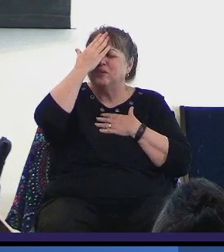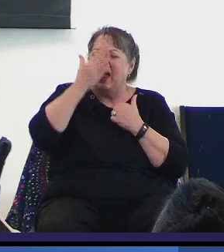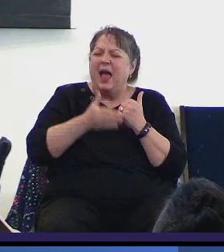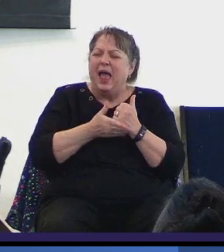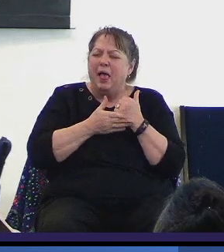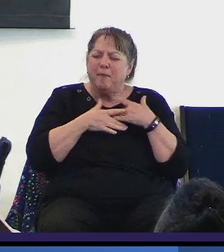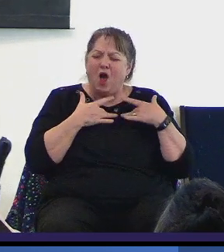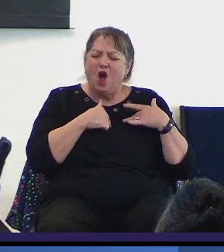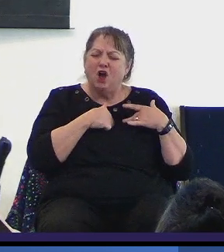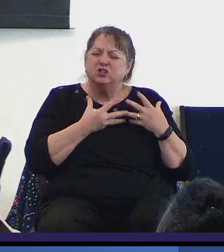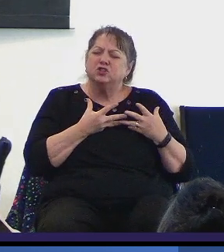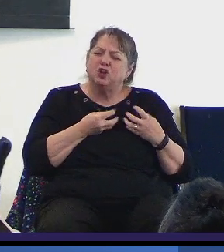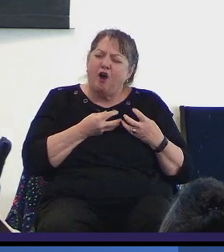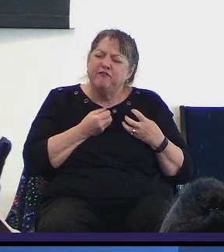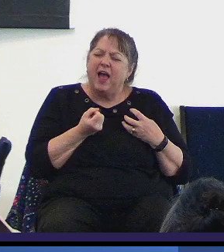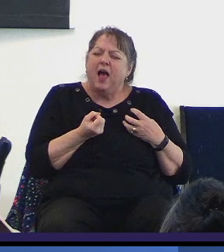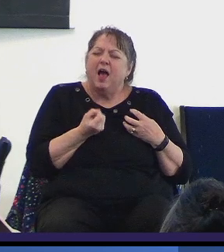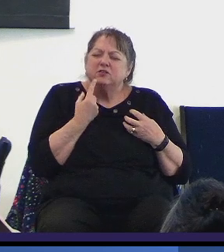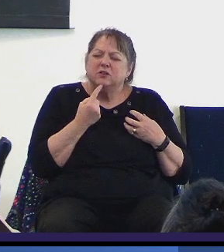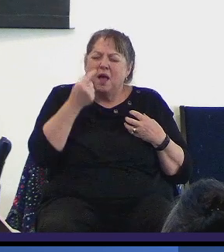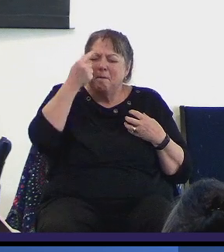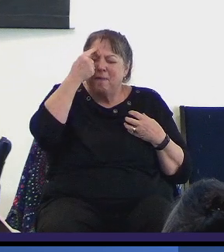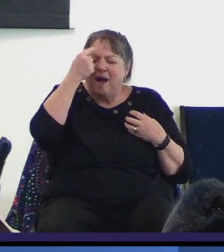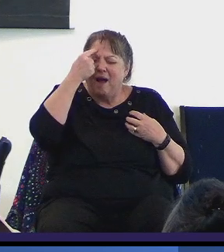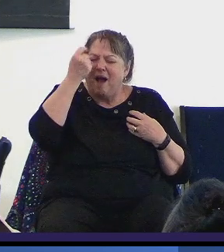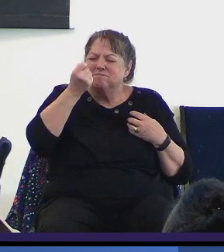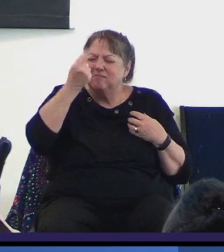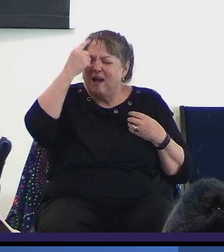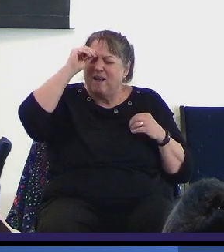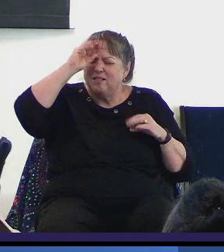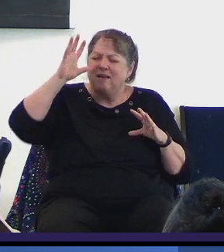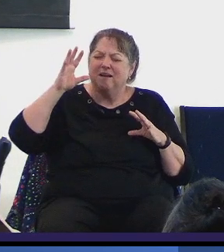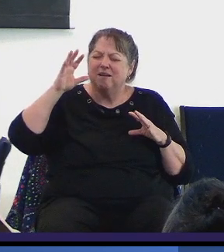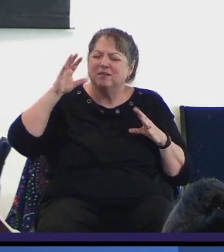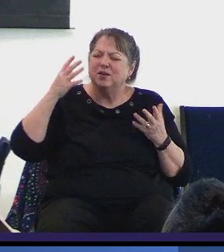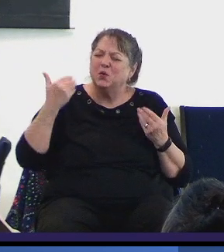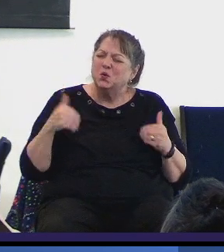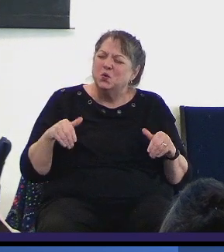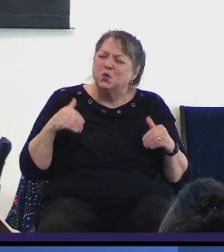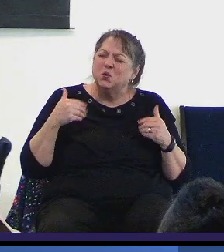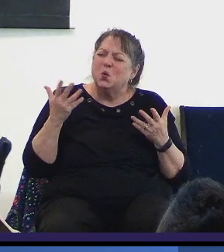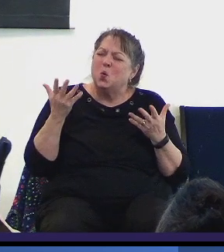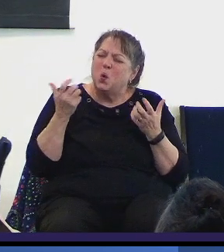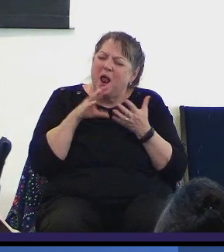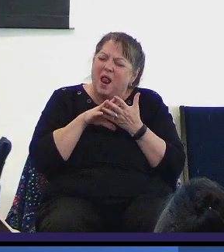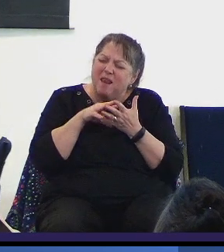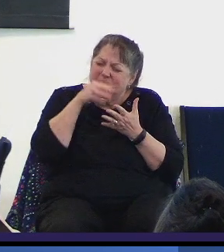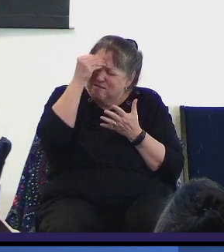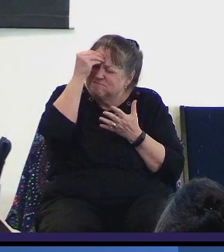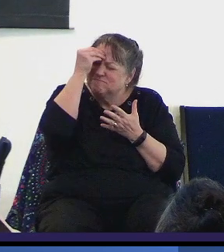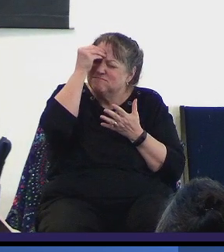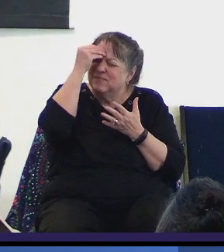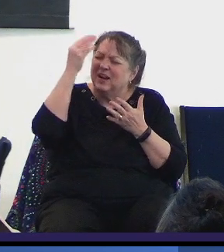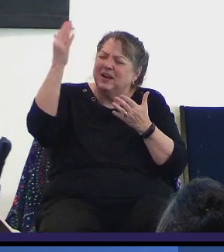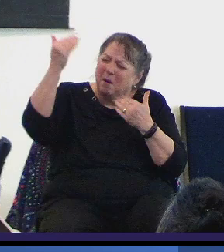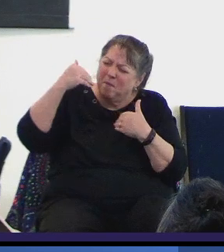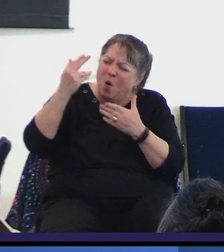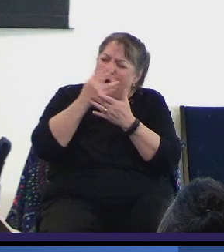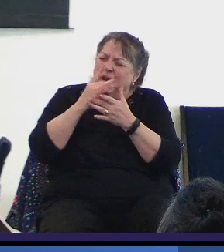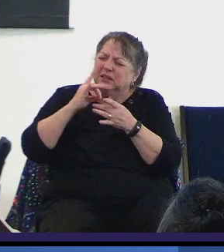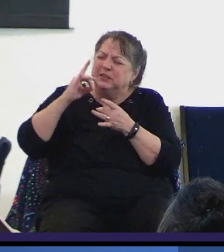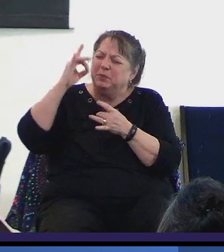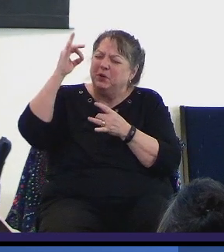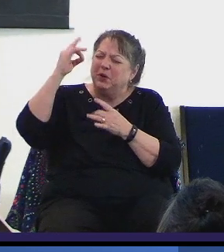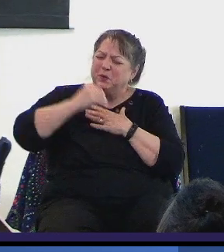our hearts and prepare our minds for your word this morning. Dear Jesus, we thank you. We invite you, Spirit of the Lord, to have